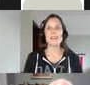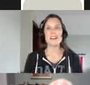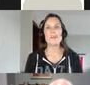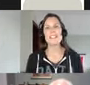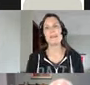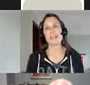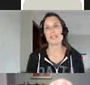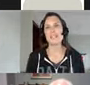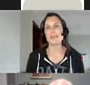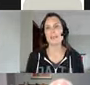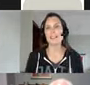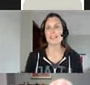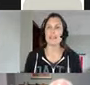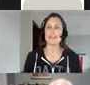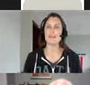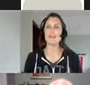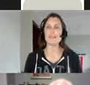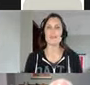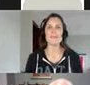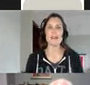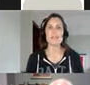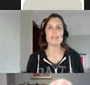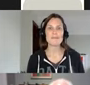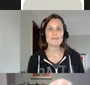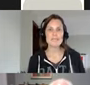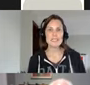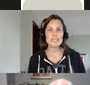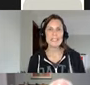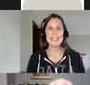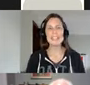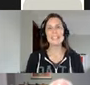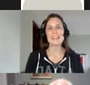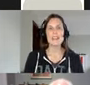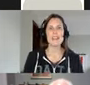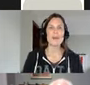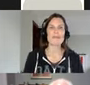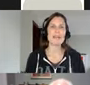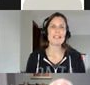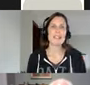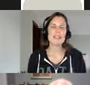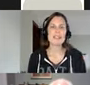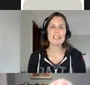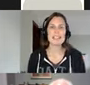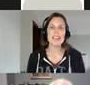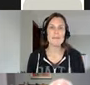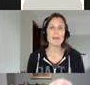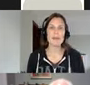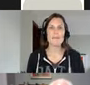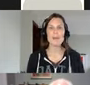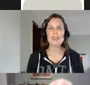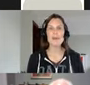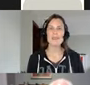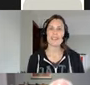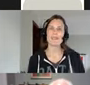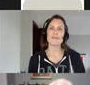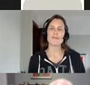landscape, we actually make it really difficult to make some of those sorts of maps. And I think, with respect to the current landscape,